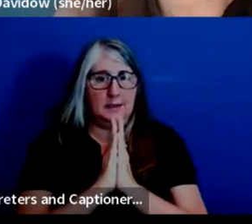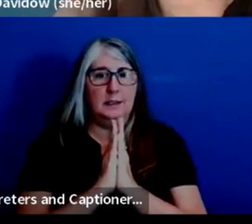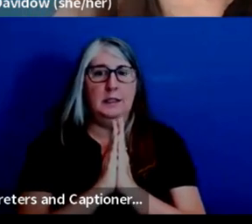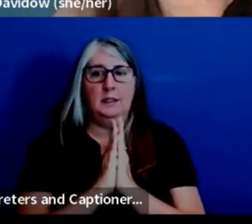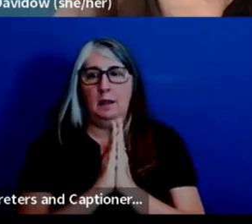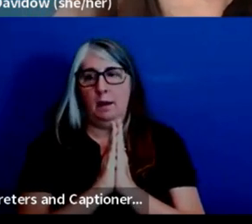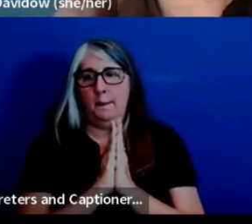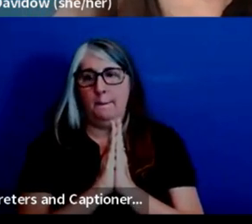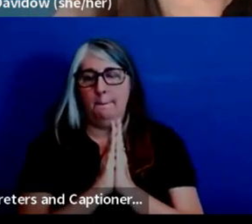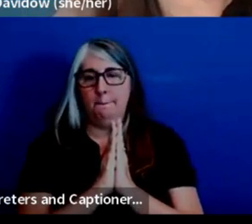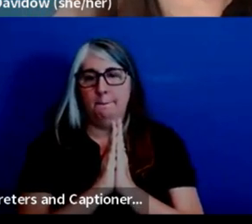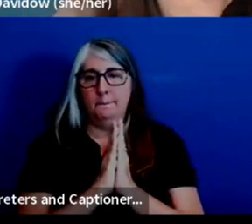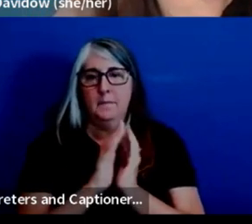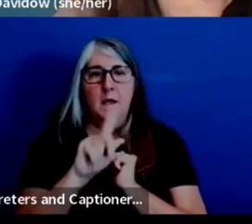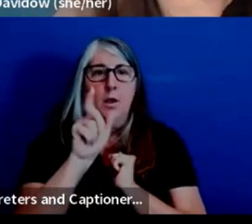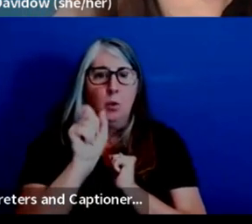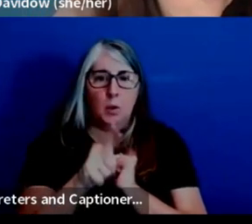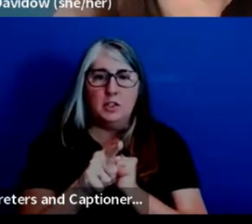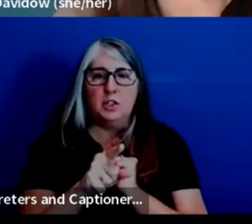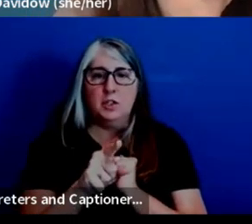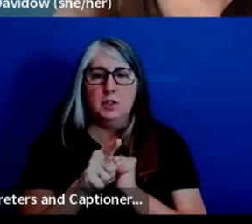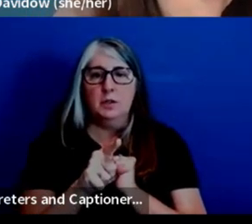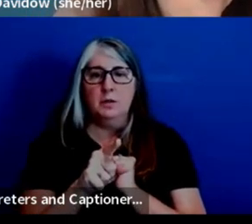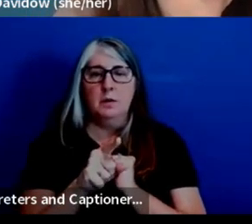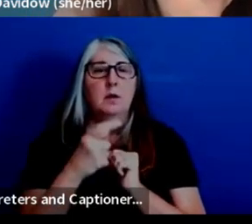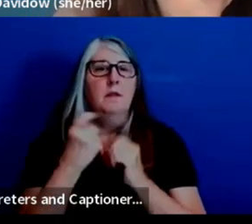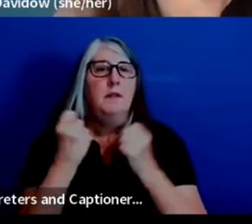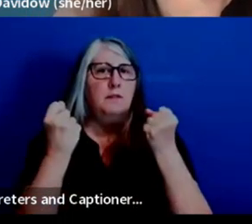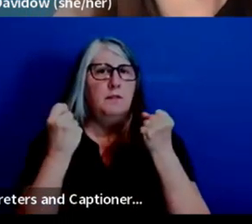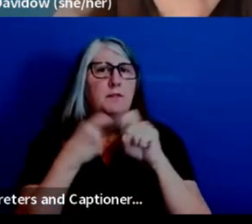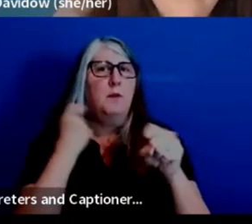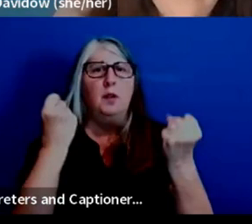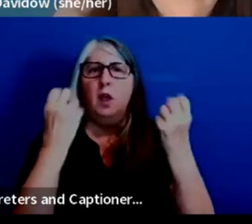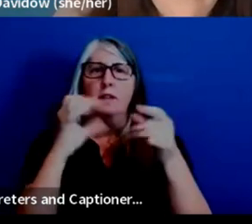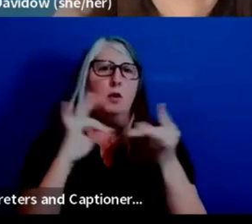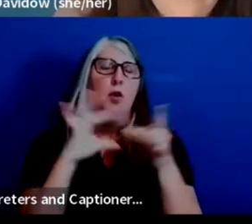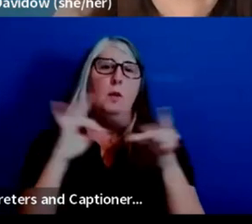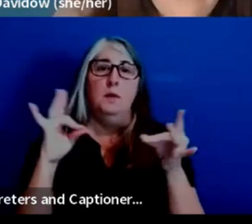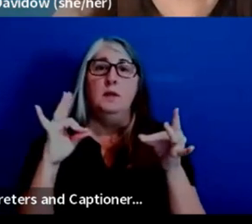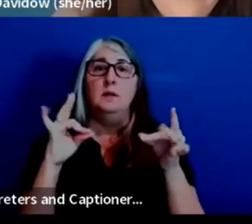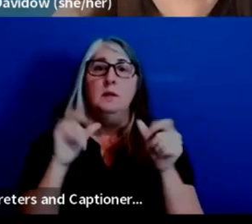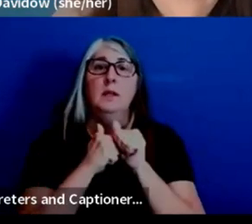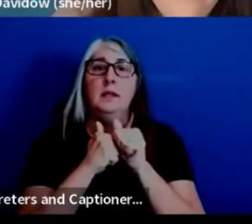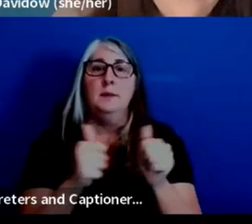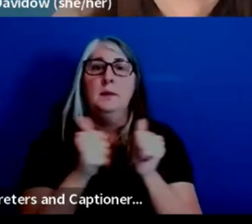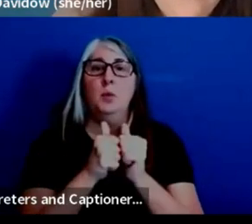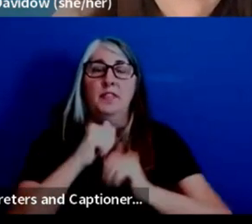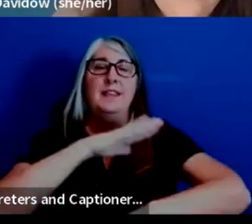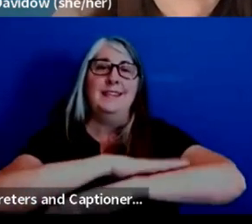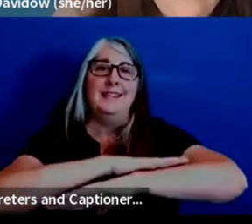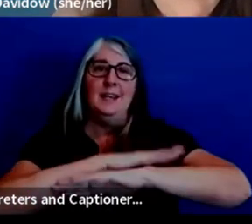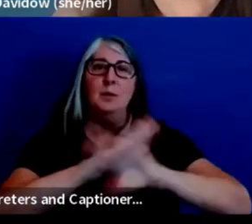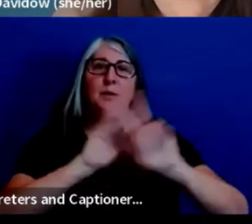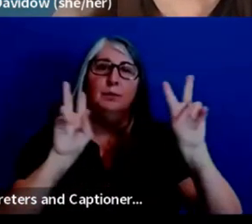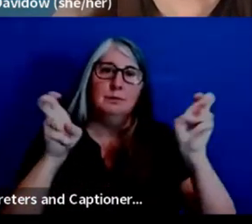asking a question, that came out of a lot of the comments in keeping with the table metaphor.